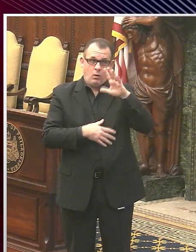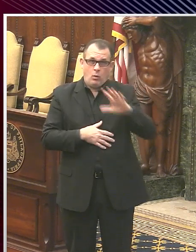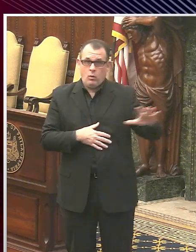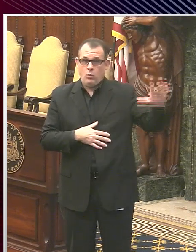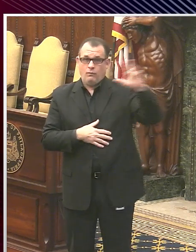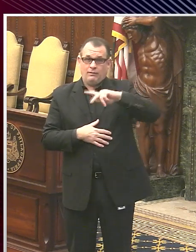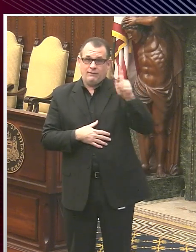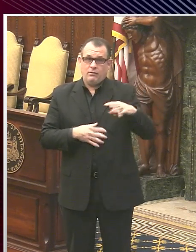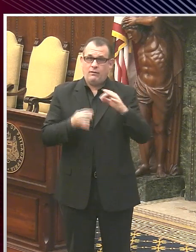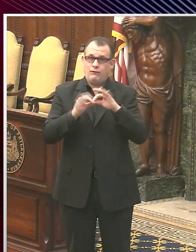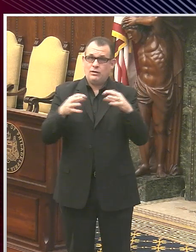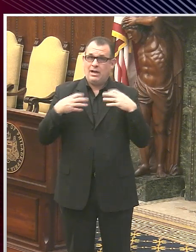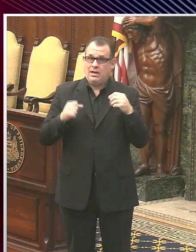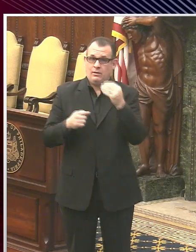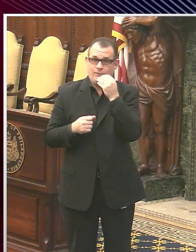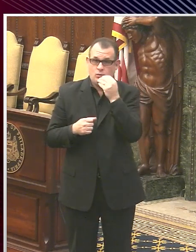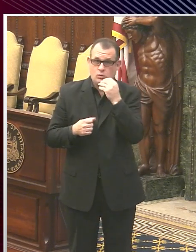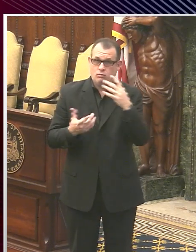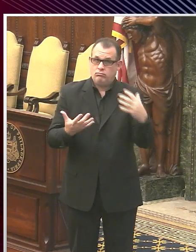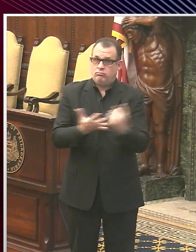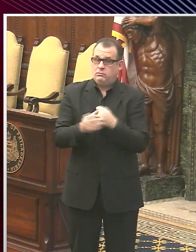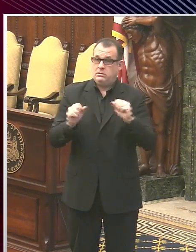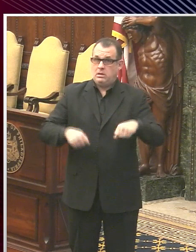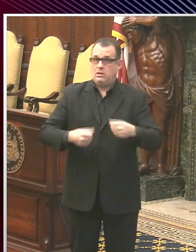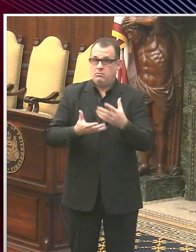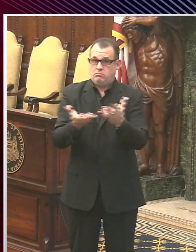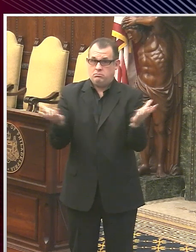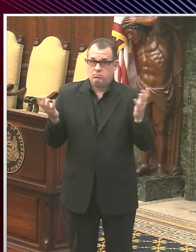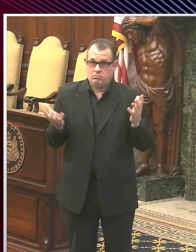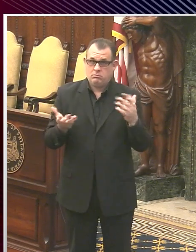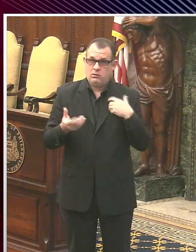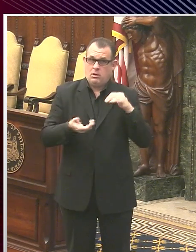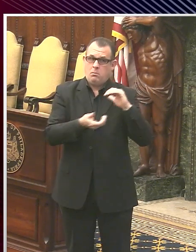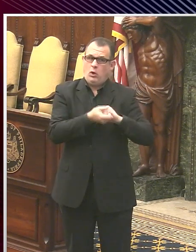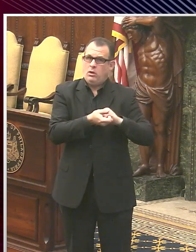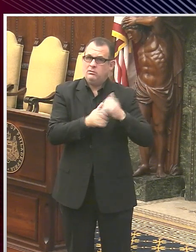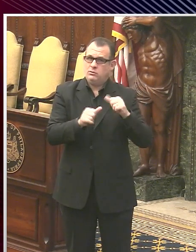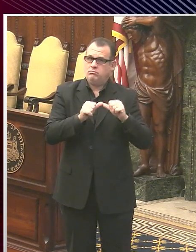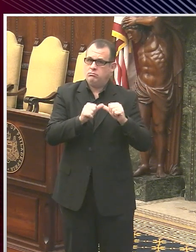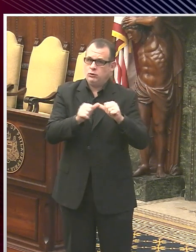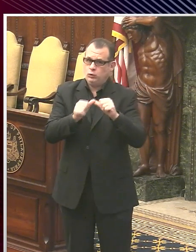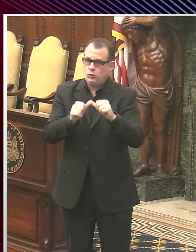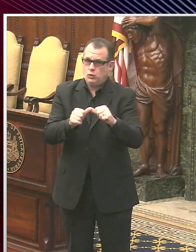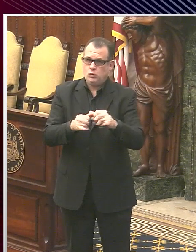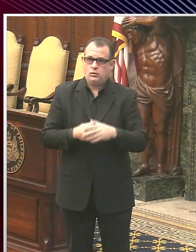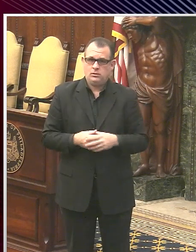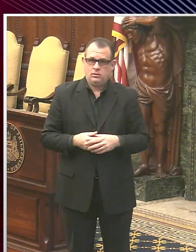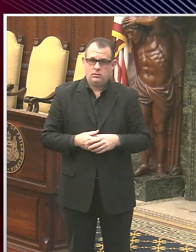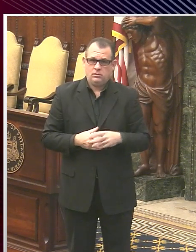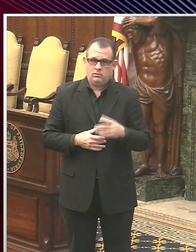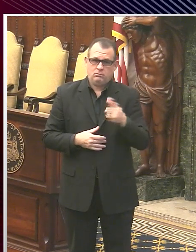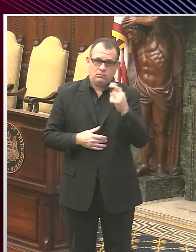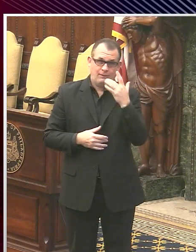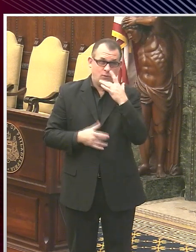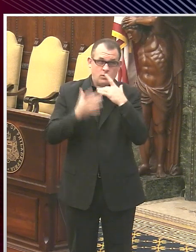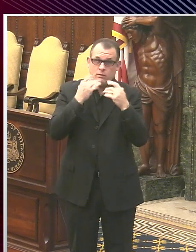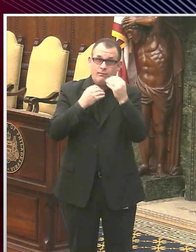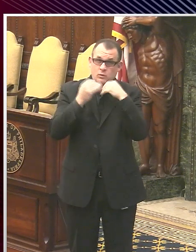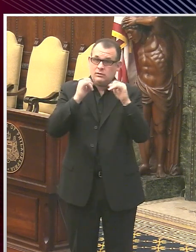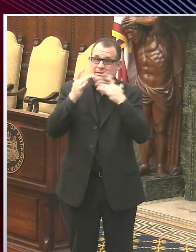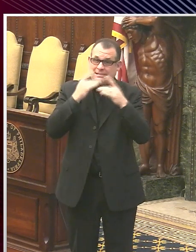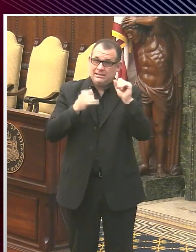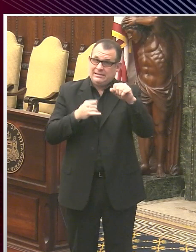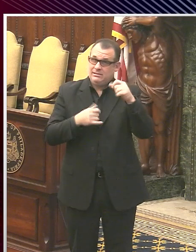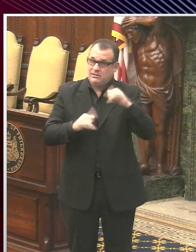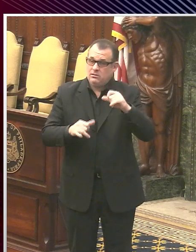and healthy foods. We will continue this partnership into the new year as food access remains a concern in many households.